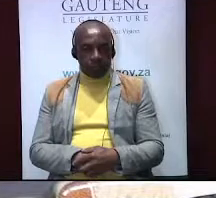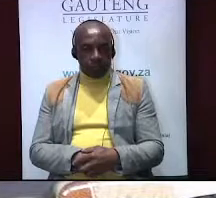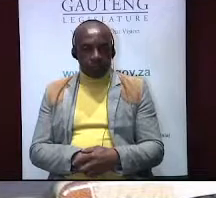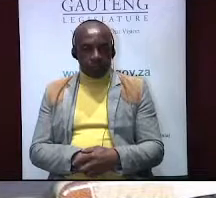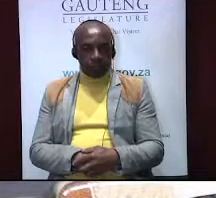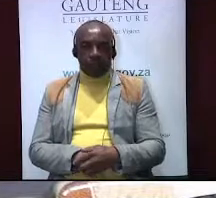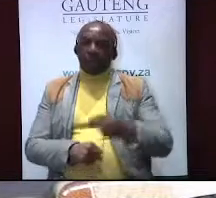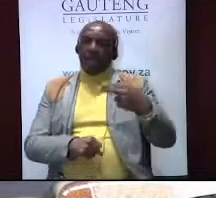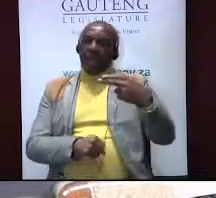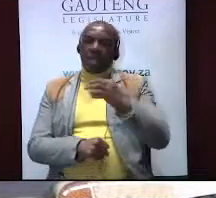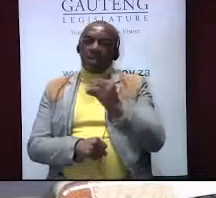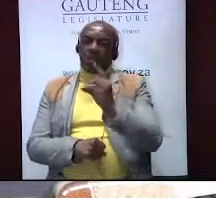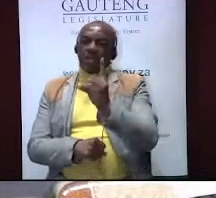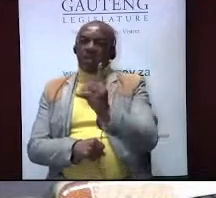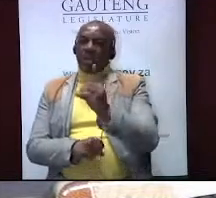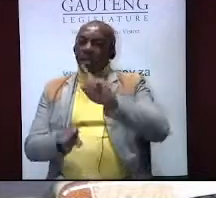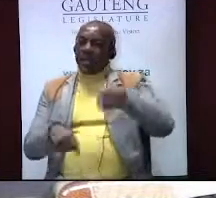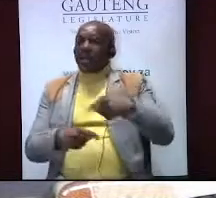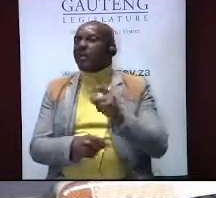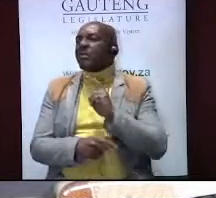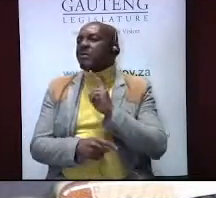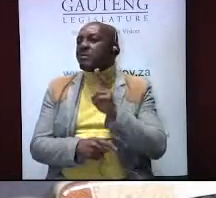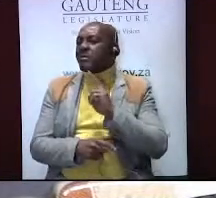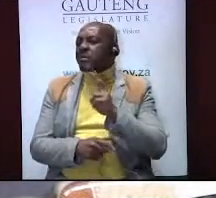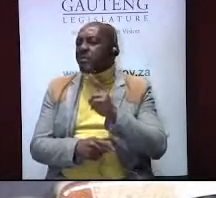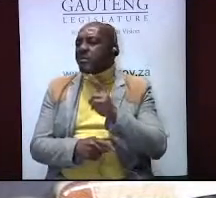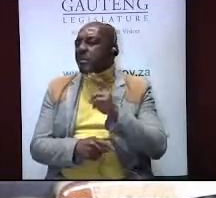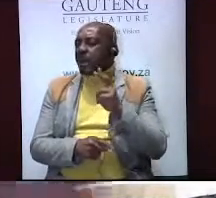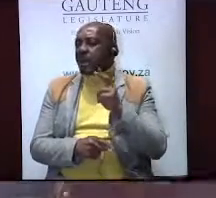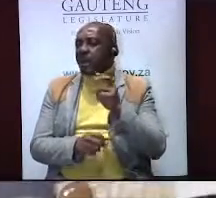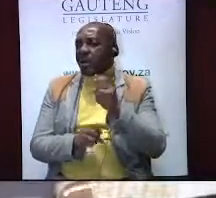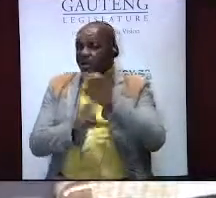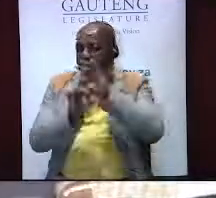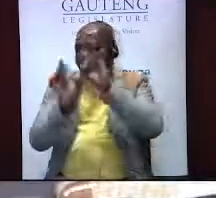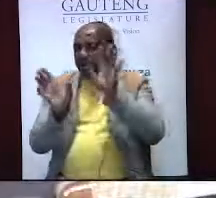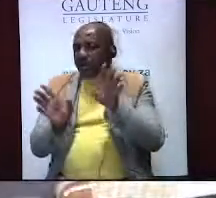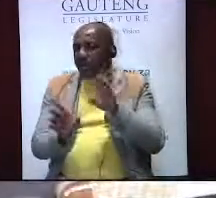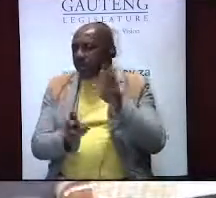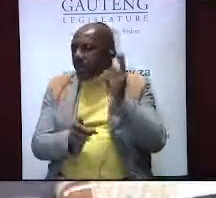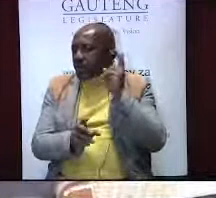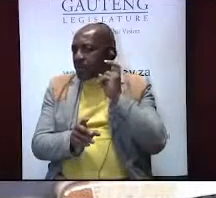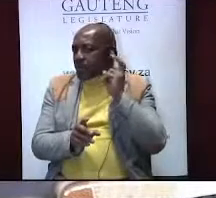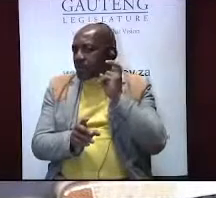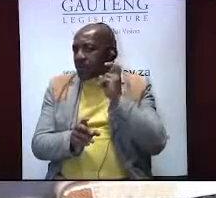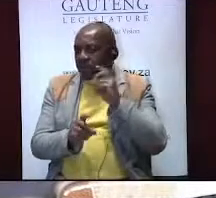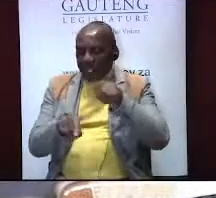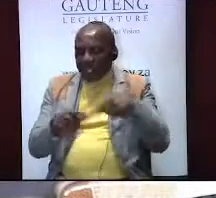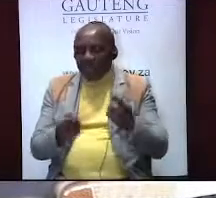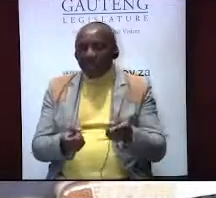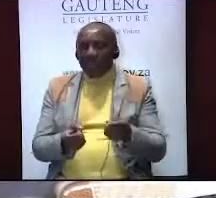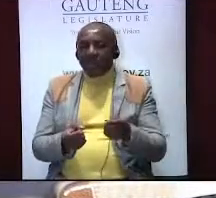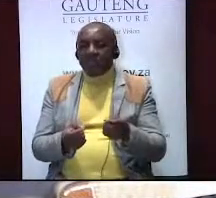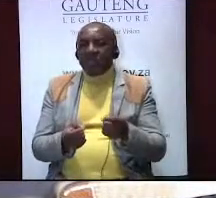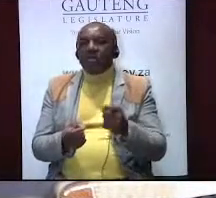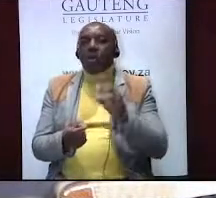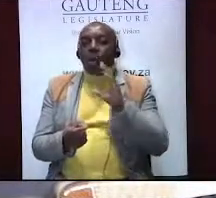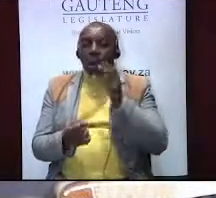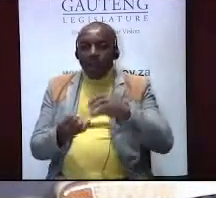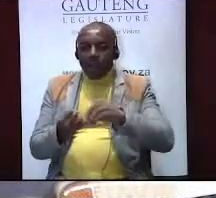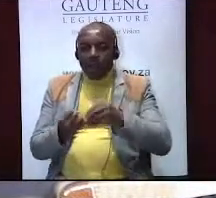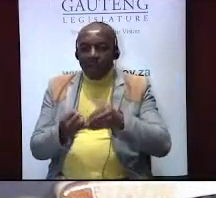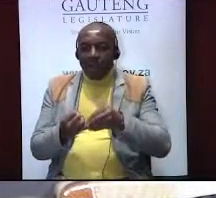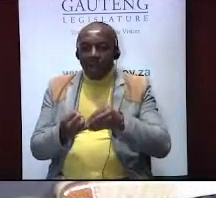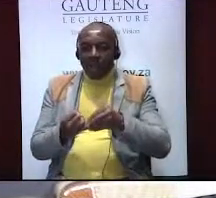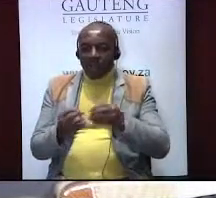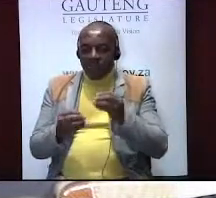Sorry, HOD, we can't hear you. I can hear you very faintly from far. So let's get the audio right so that the